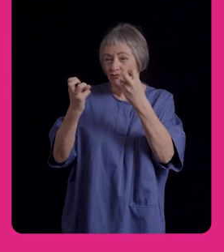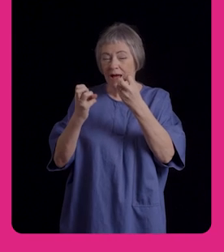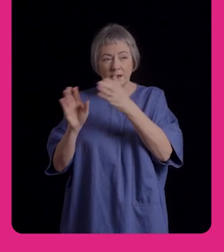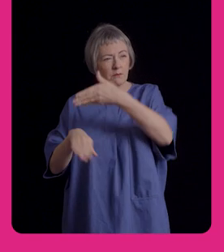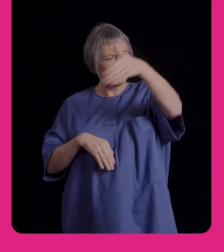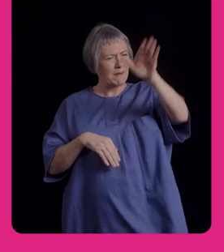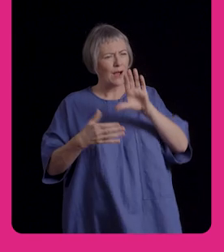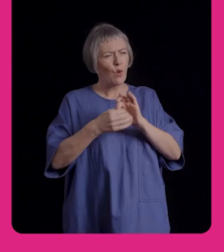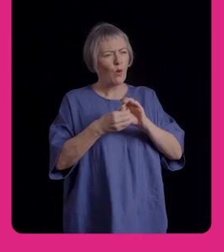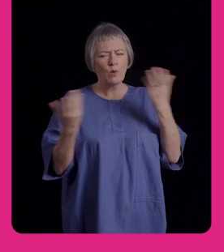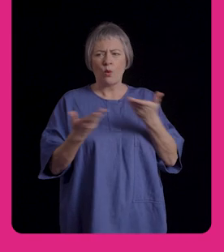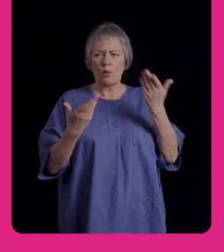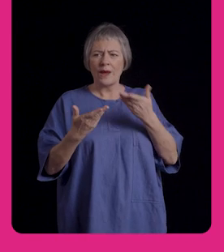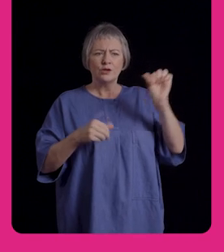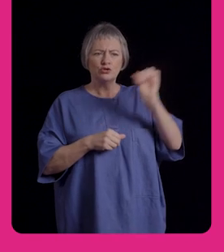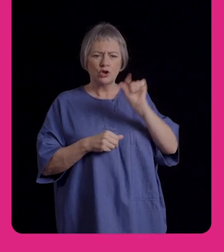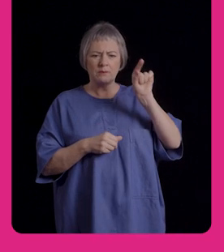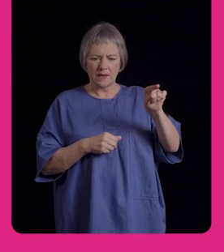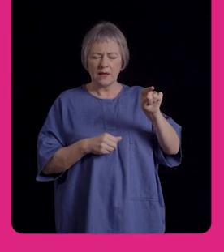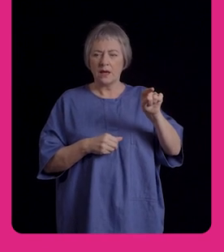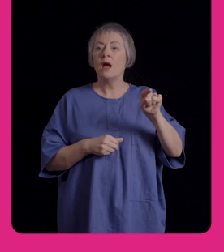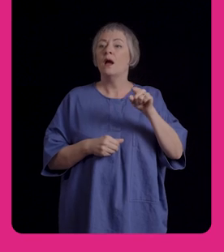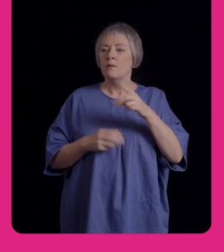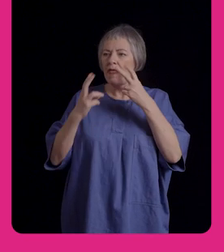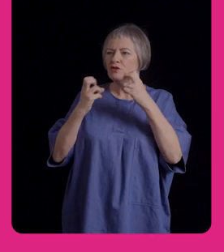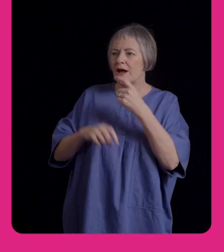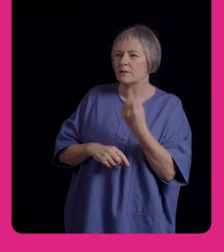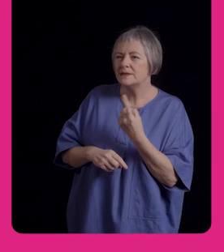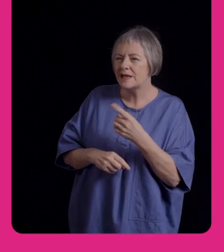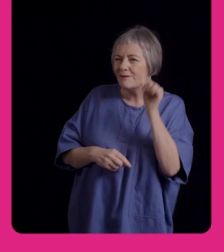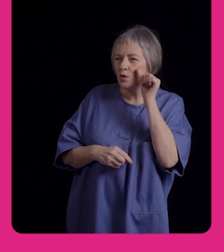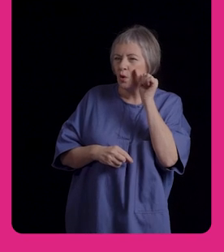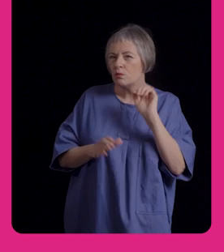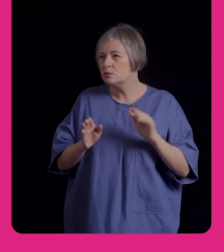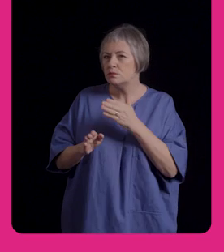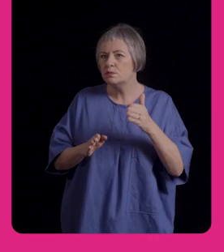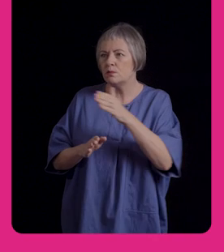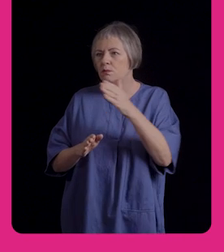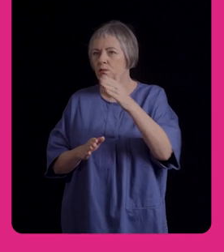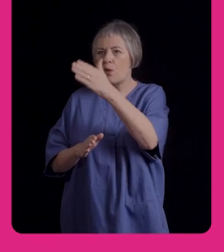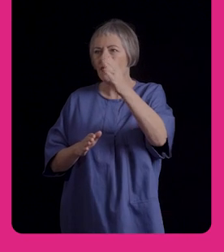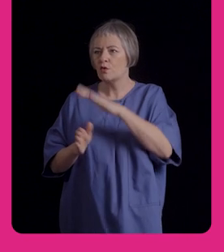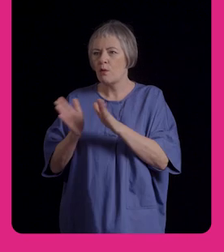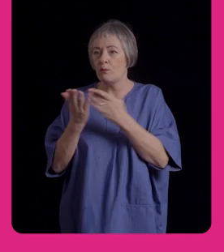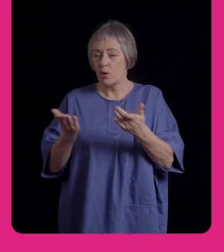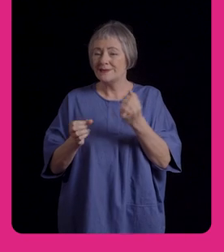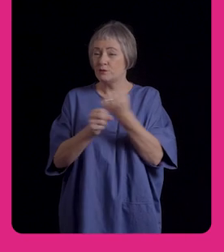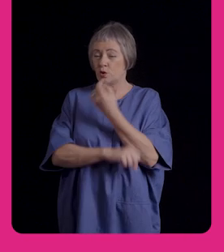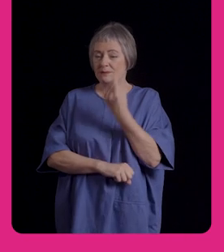to go back home where it belongs. The dragon is still imbued with this magical power to move through books, so it can do that